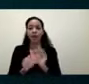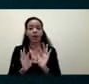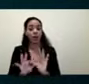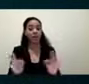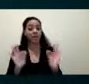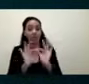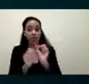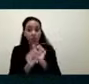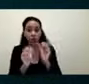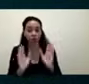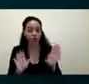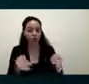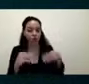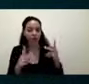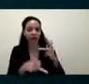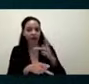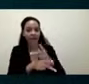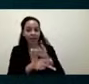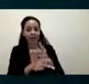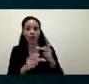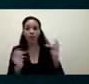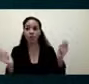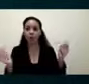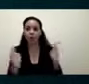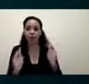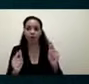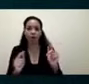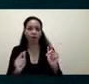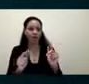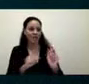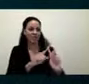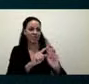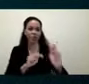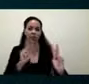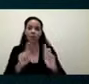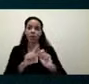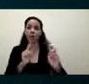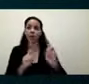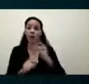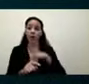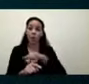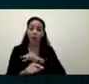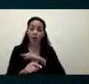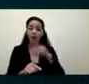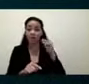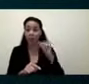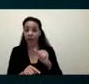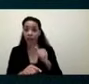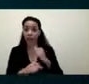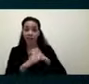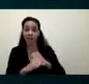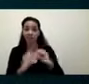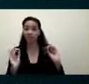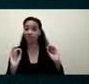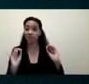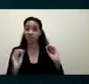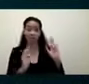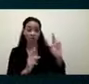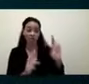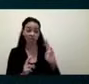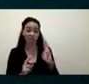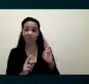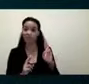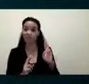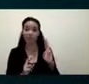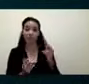all Americans. We don't have quality pay, protections, or the respect we deserve. In Arizona, where I live, like